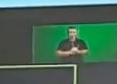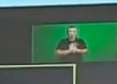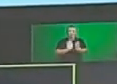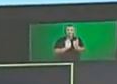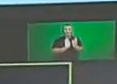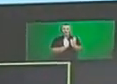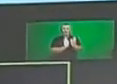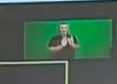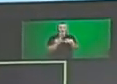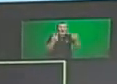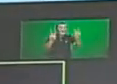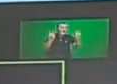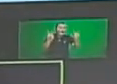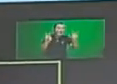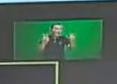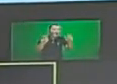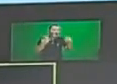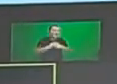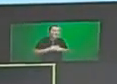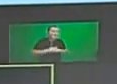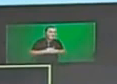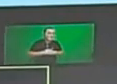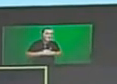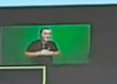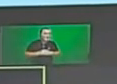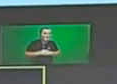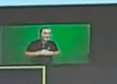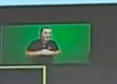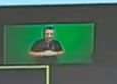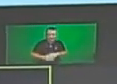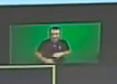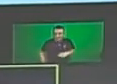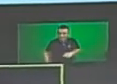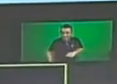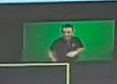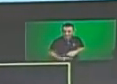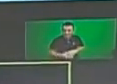support that. We have the IUT invoicing.